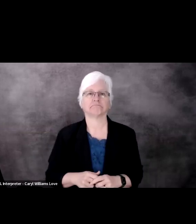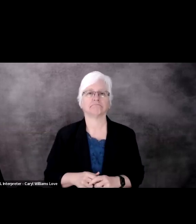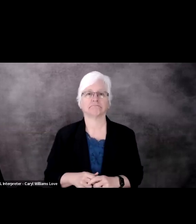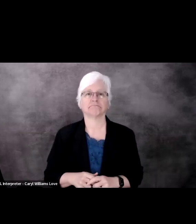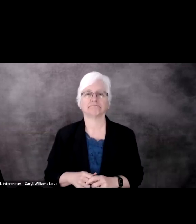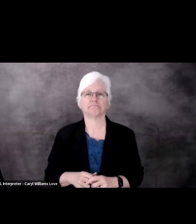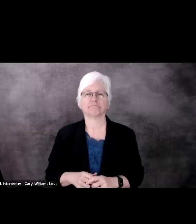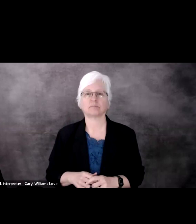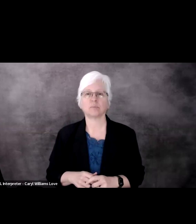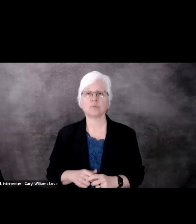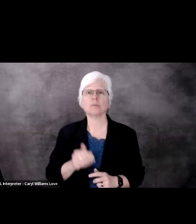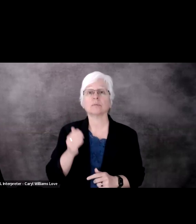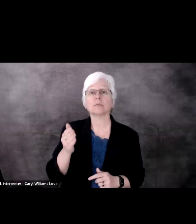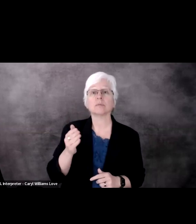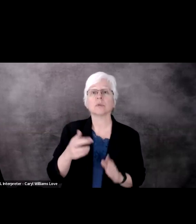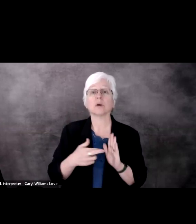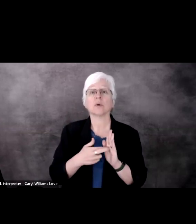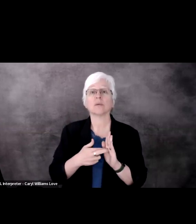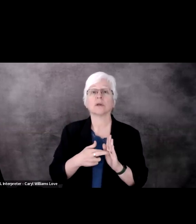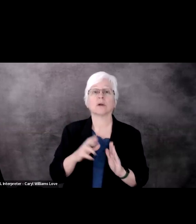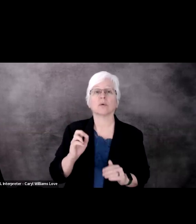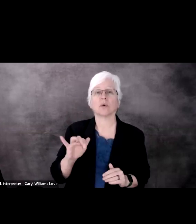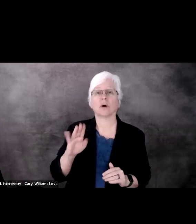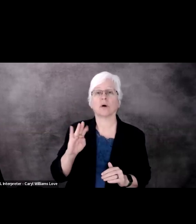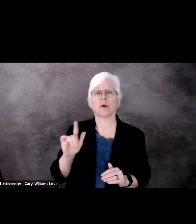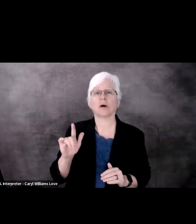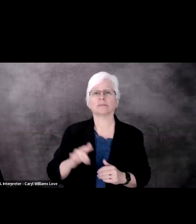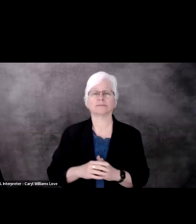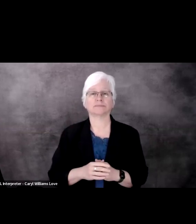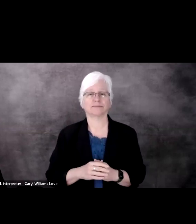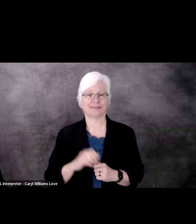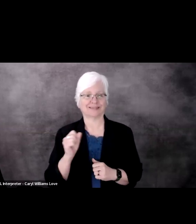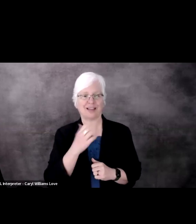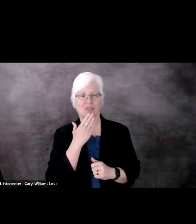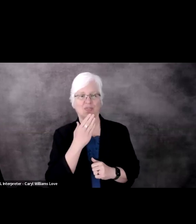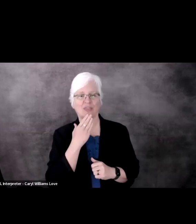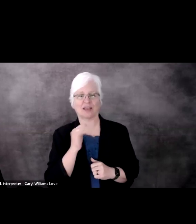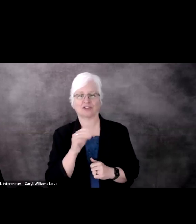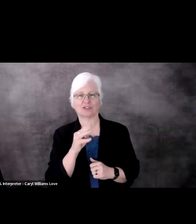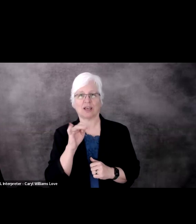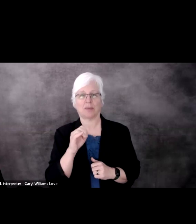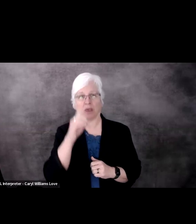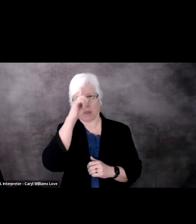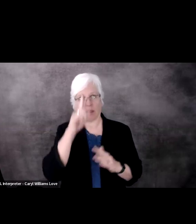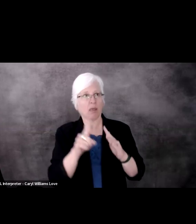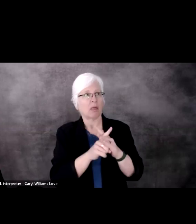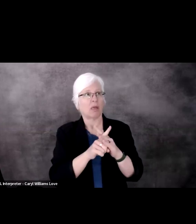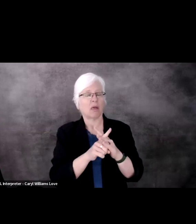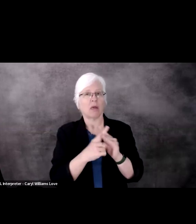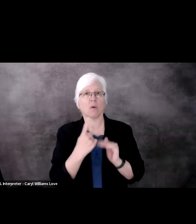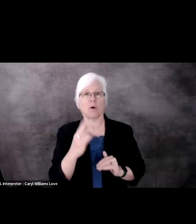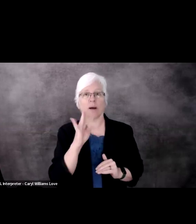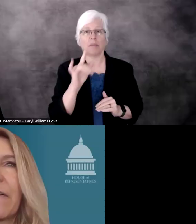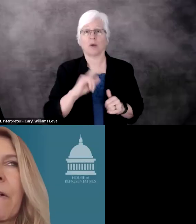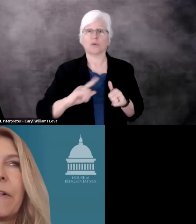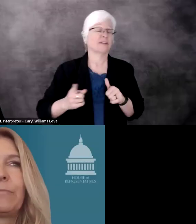share more in April. Yes, Representative Orwell. Thanks, Jamie. I remembered one very important bill that I didn't mention. It was the first bill that the governor